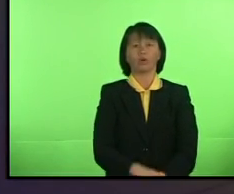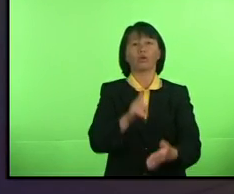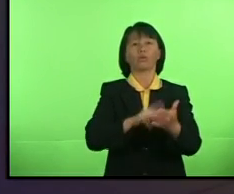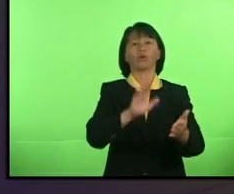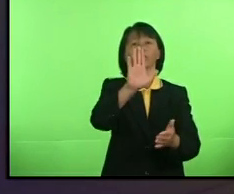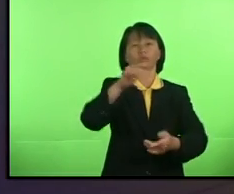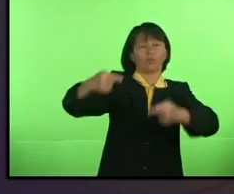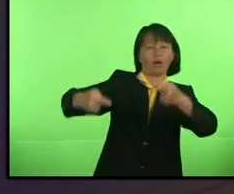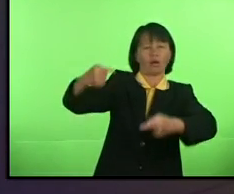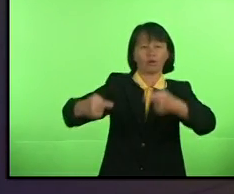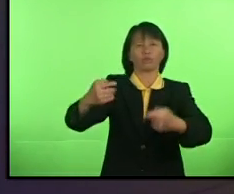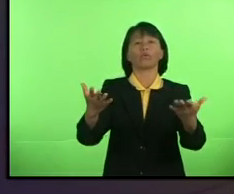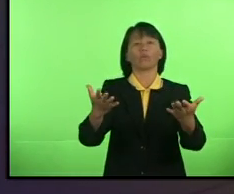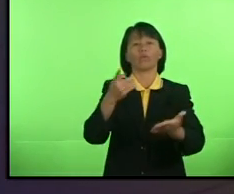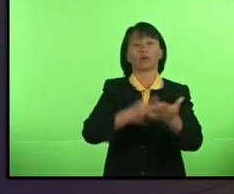argue?